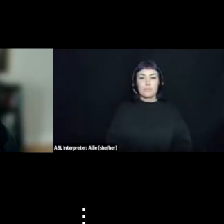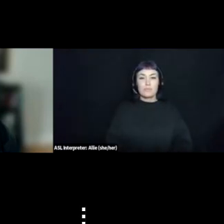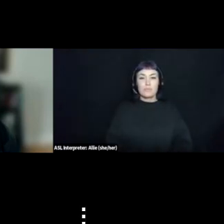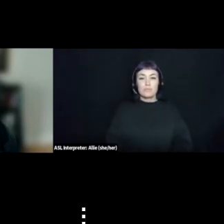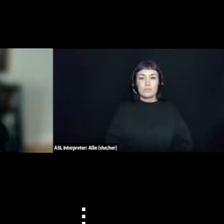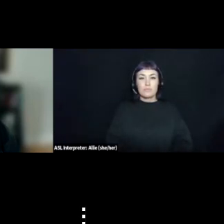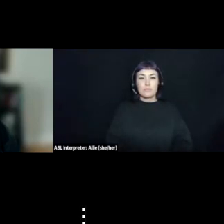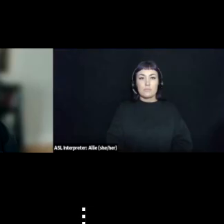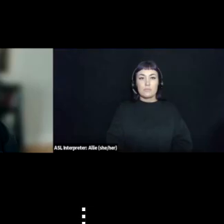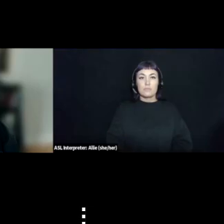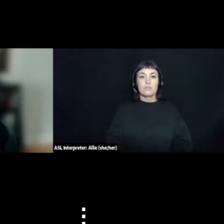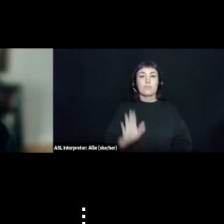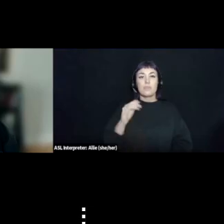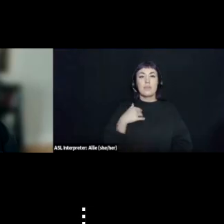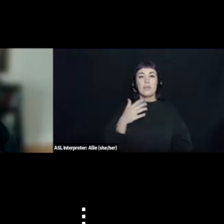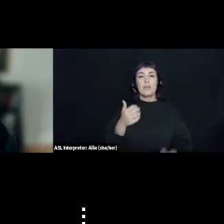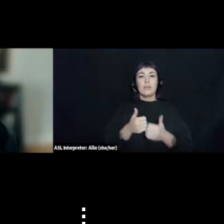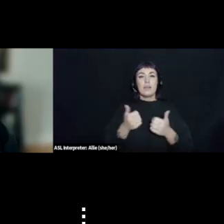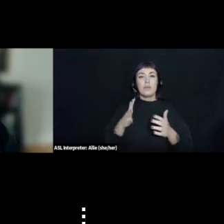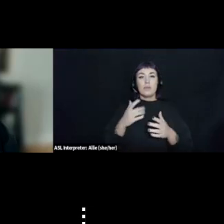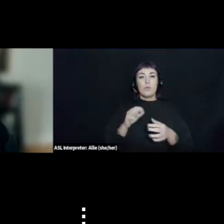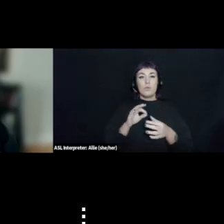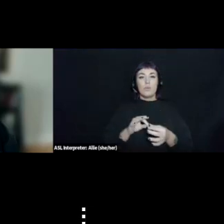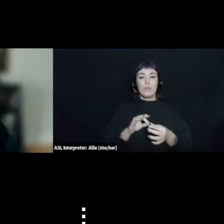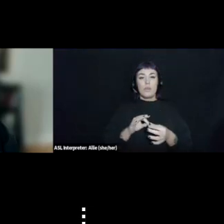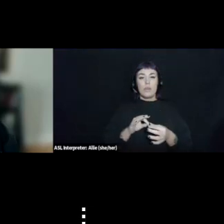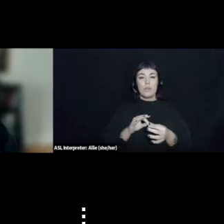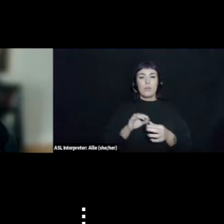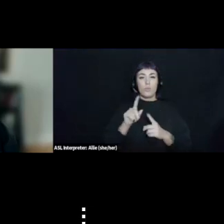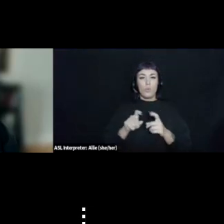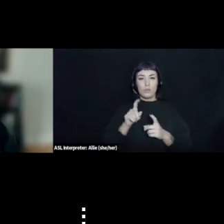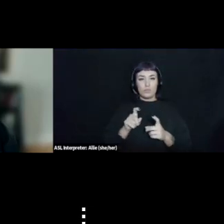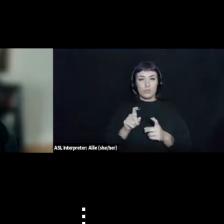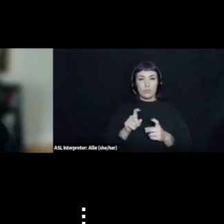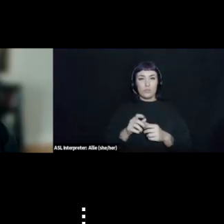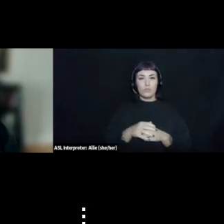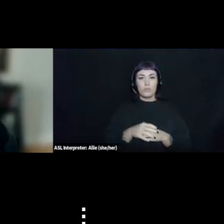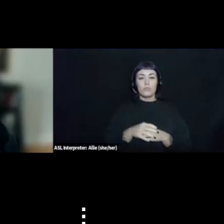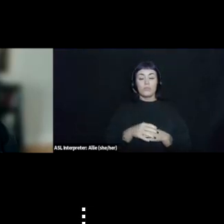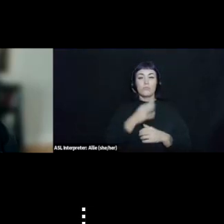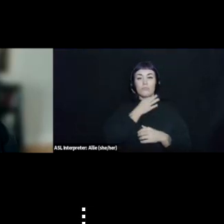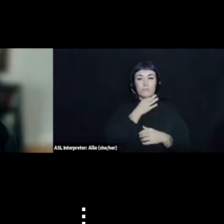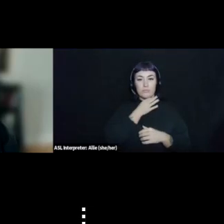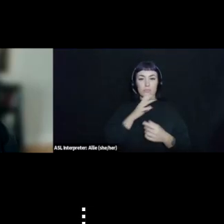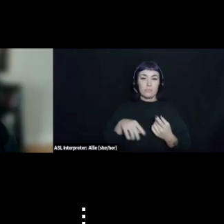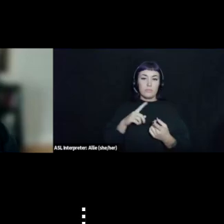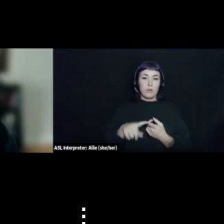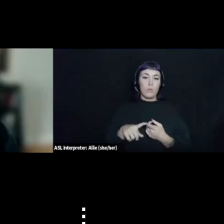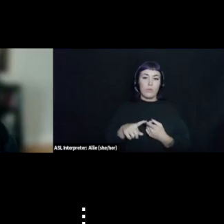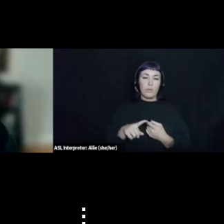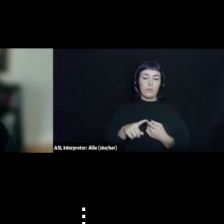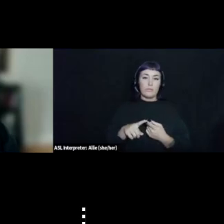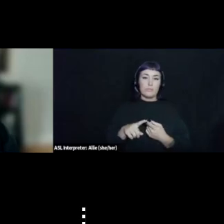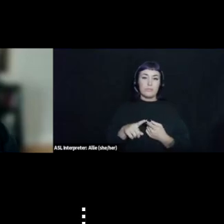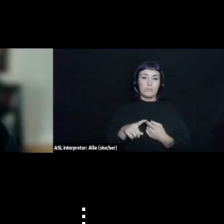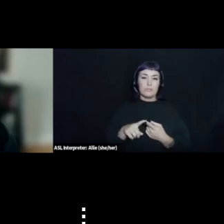I have a separate but sort of related question, which is curious about the kind